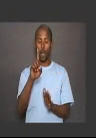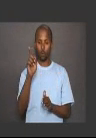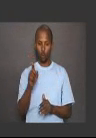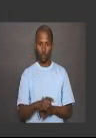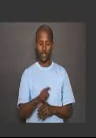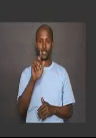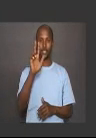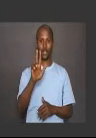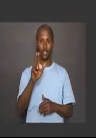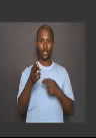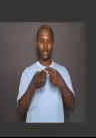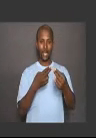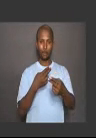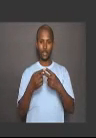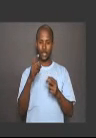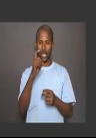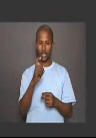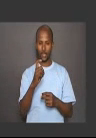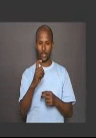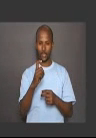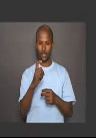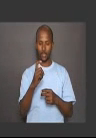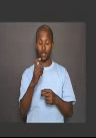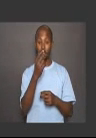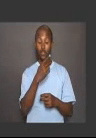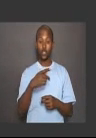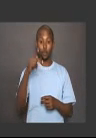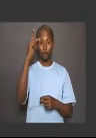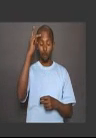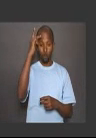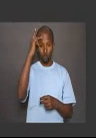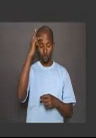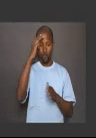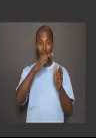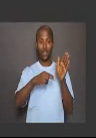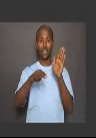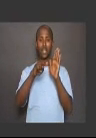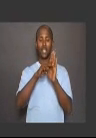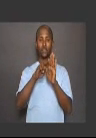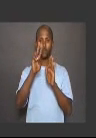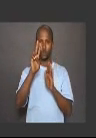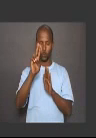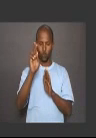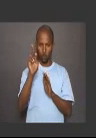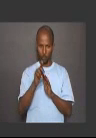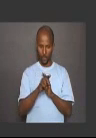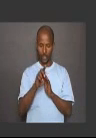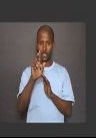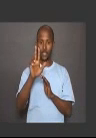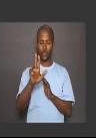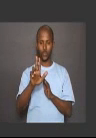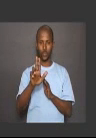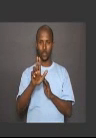over 3 times x to the power of negative 2